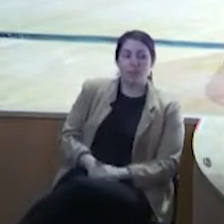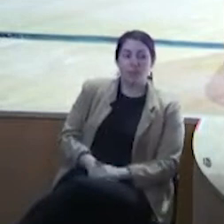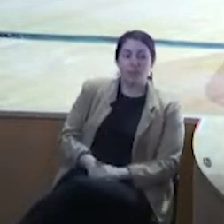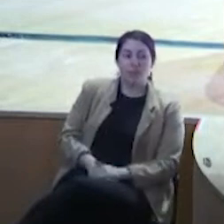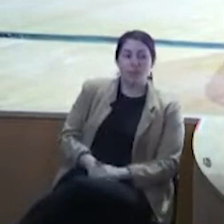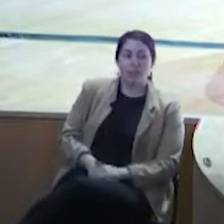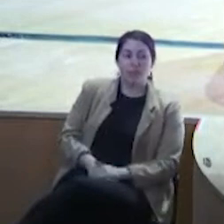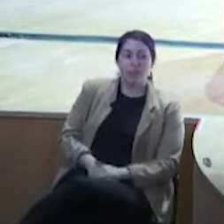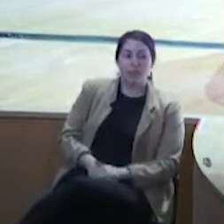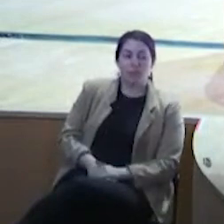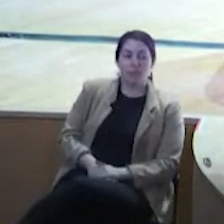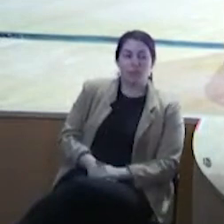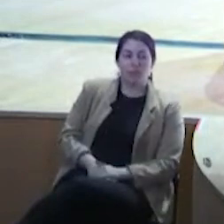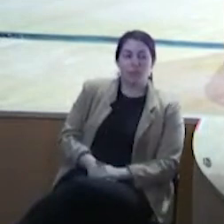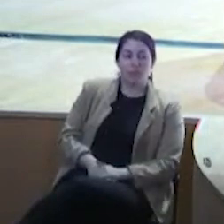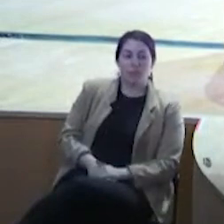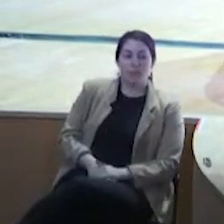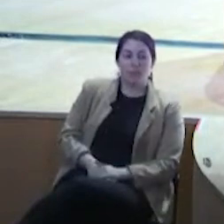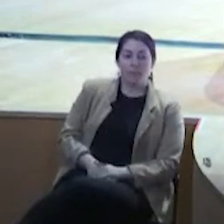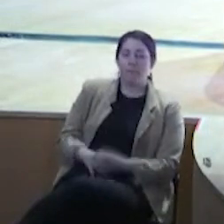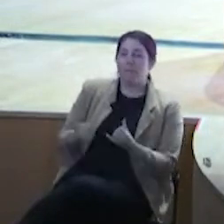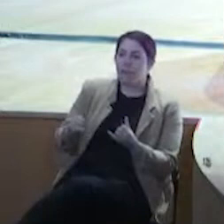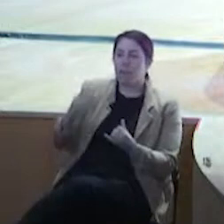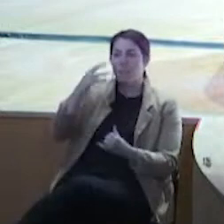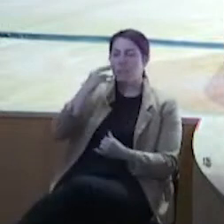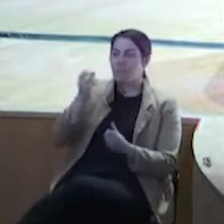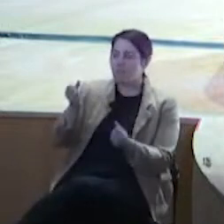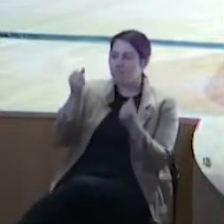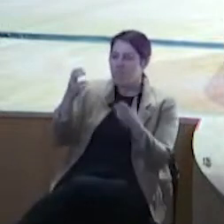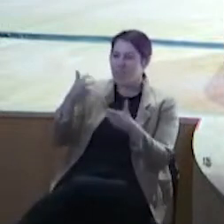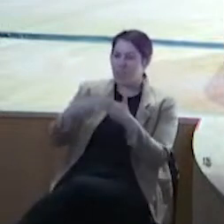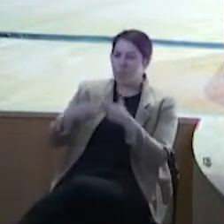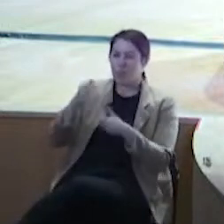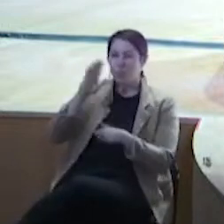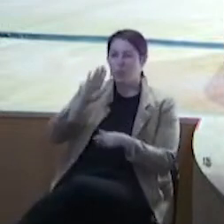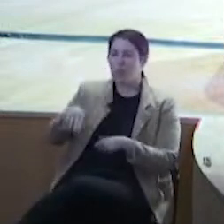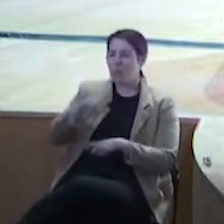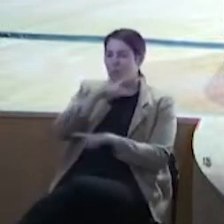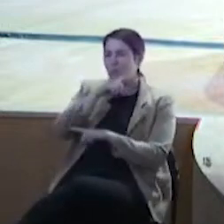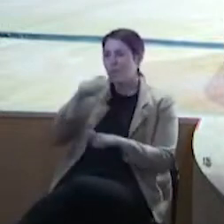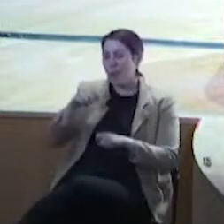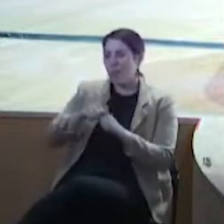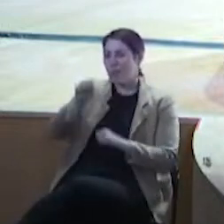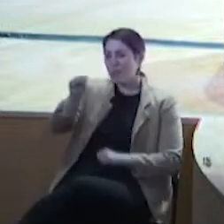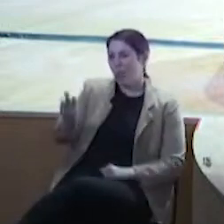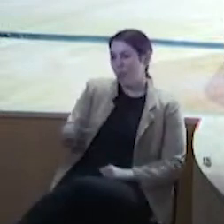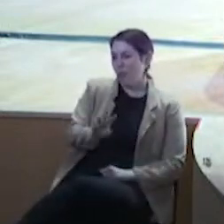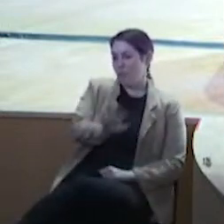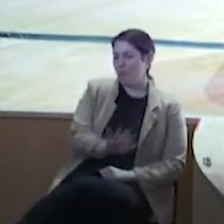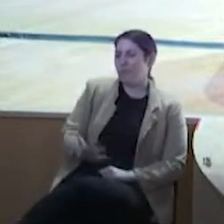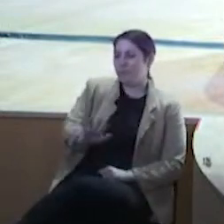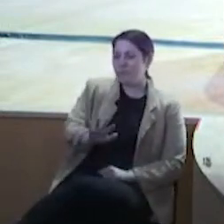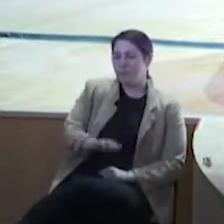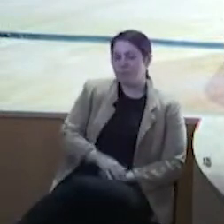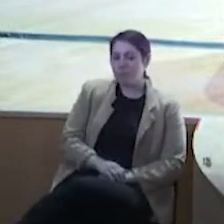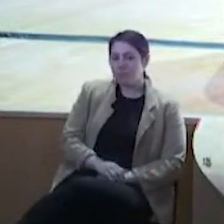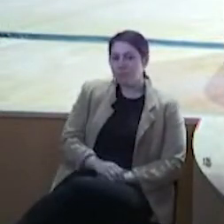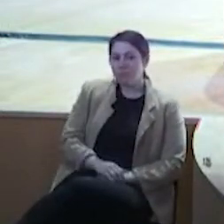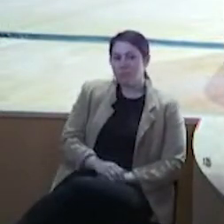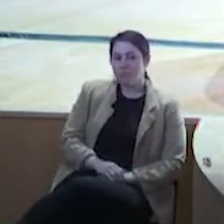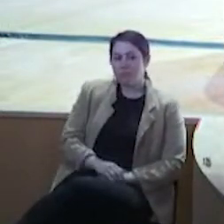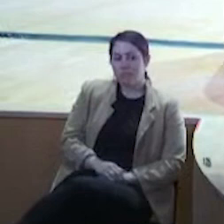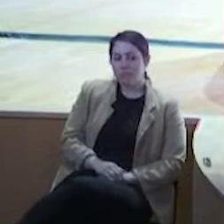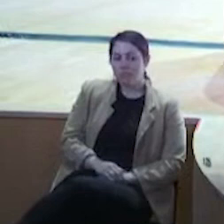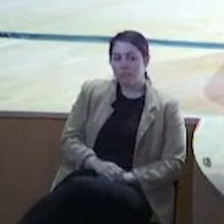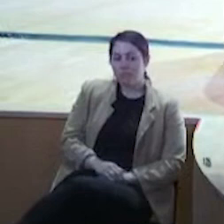we are right now dealing with water issues, as you know, the drought in the Southwest, and as the